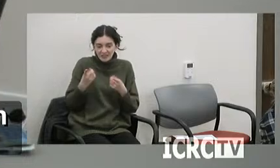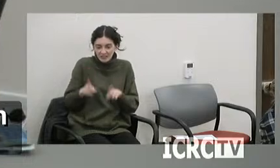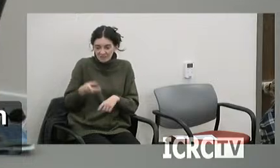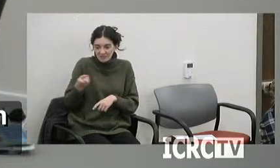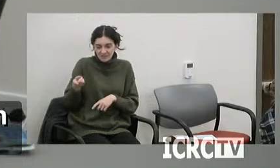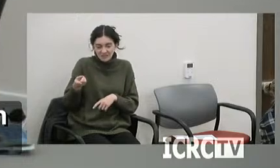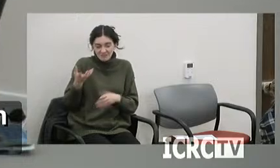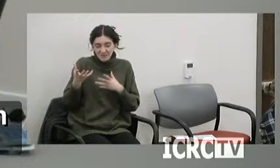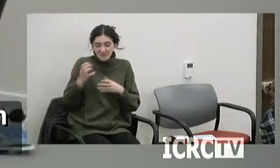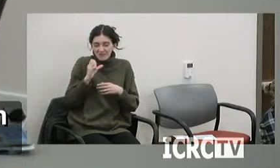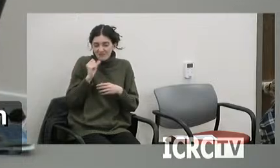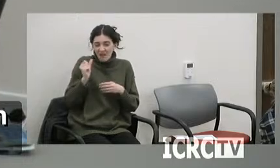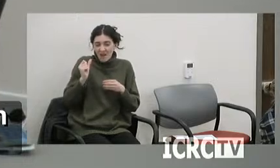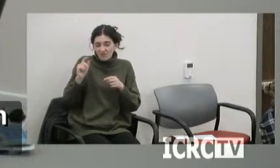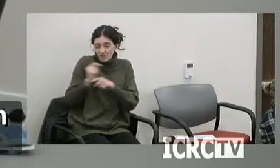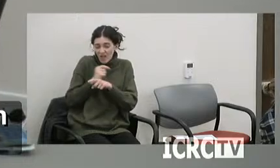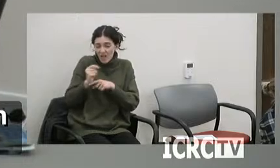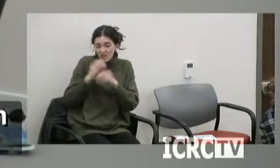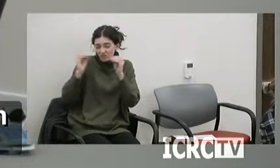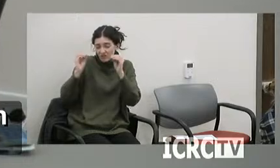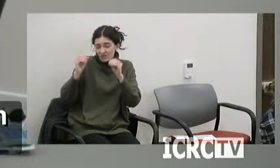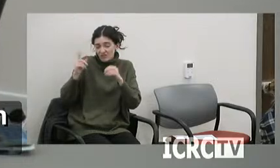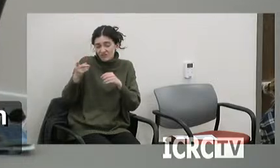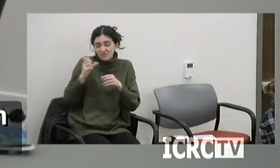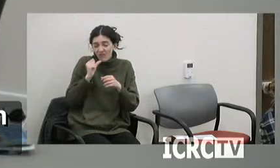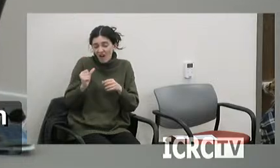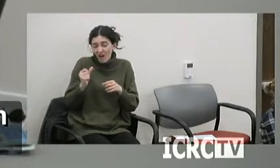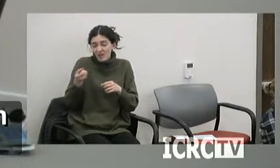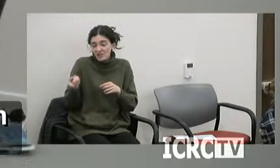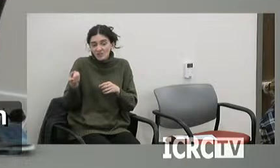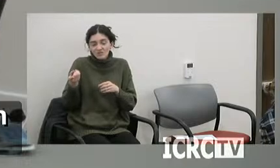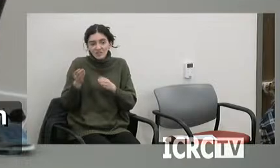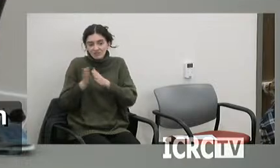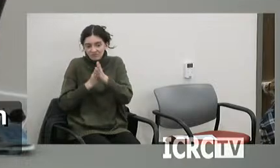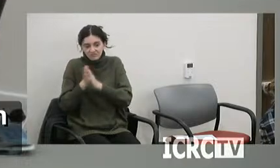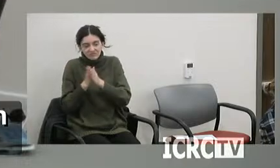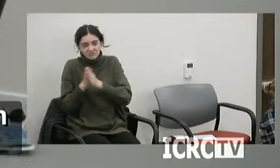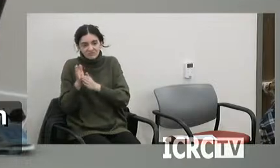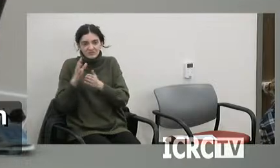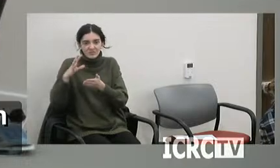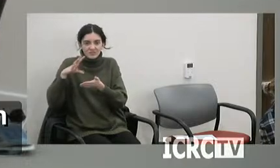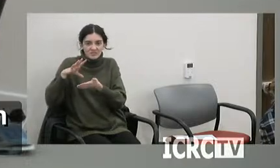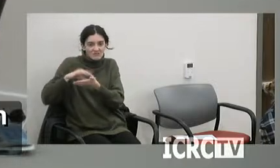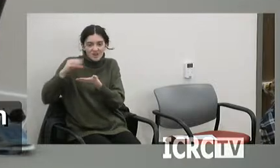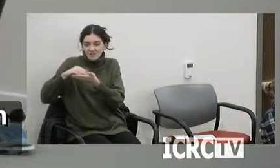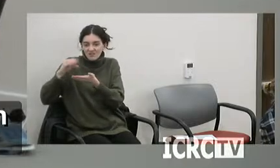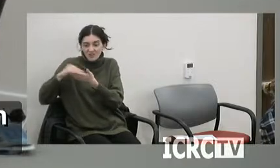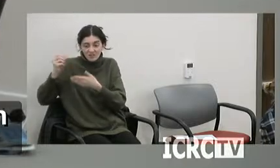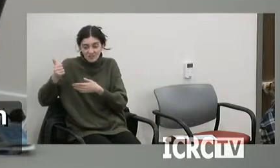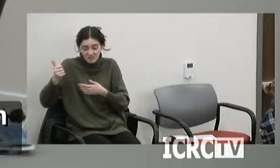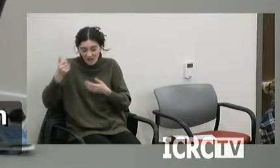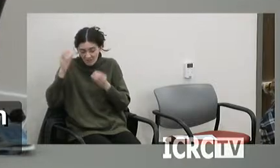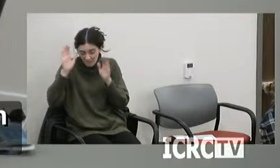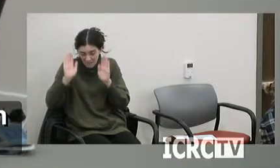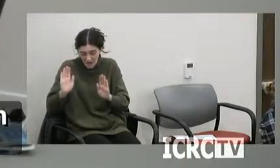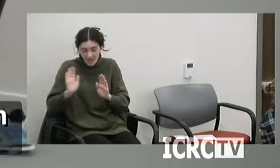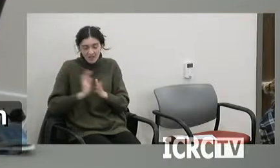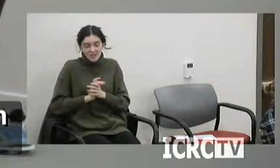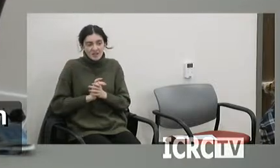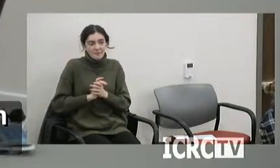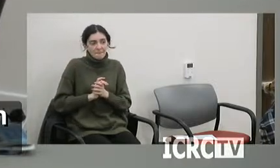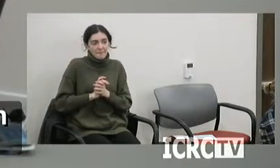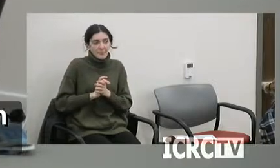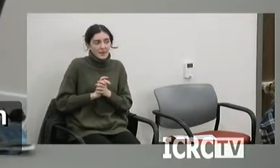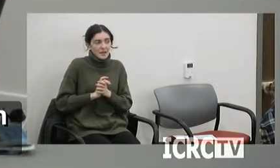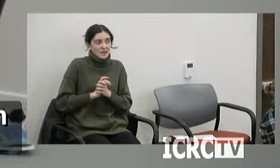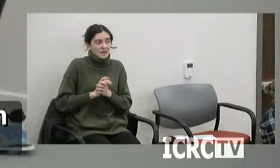sources, be as open to questions. It really is, for anyone who hasn't